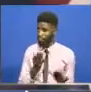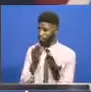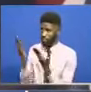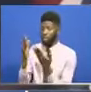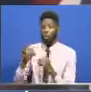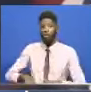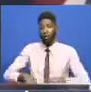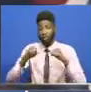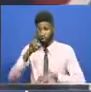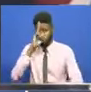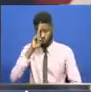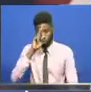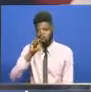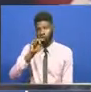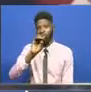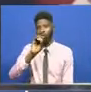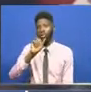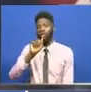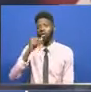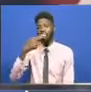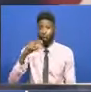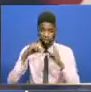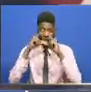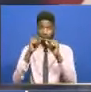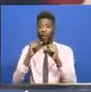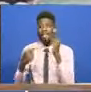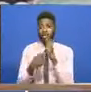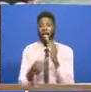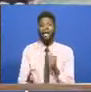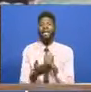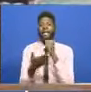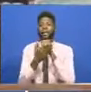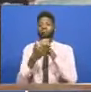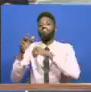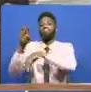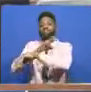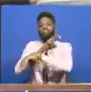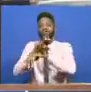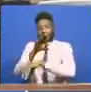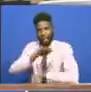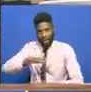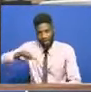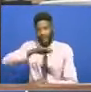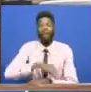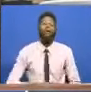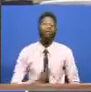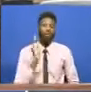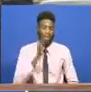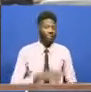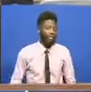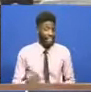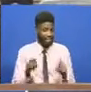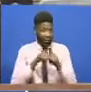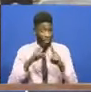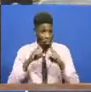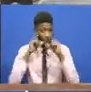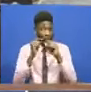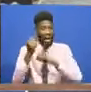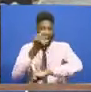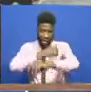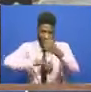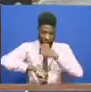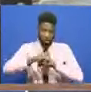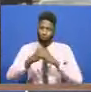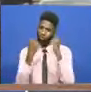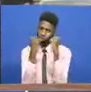Mwivanda said technologies will boost surveillance in the region. Mwivanda further said stringent measures have so far been put in place